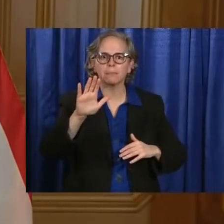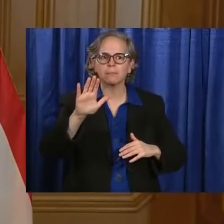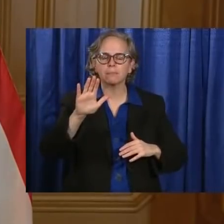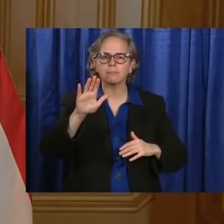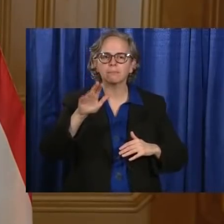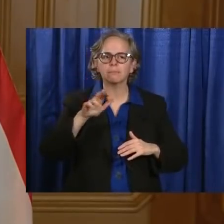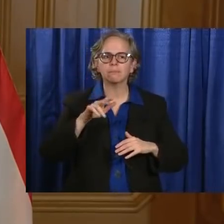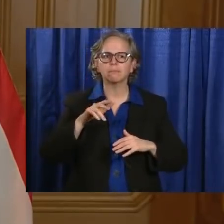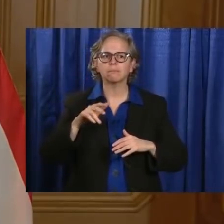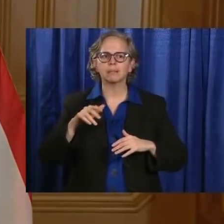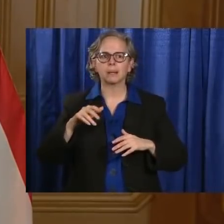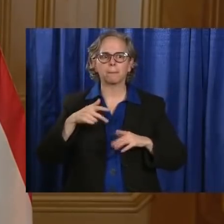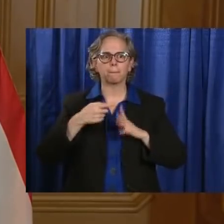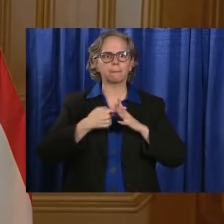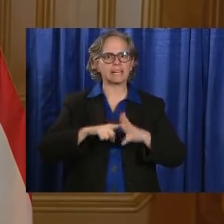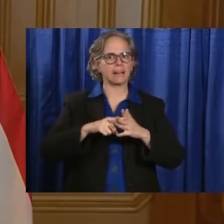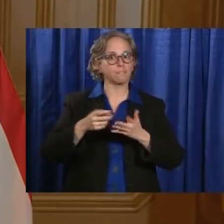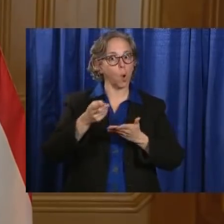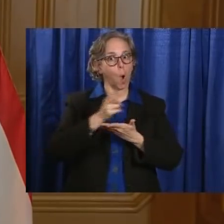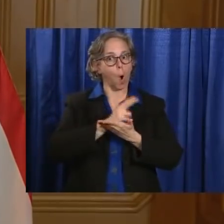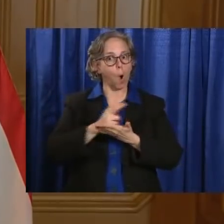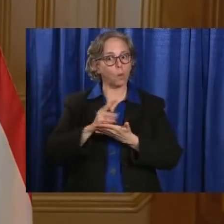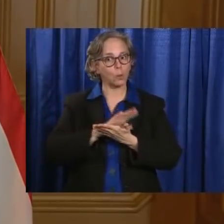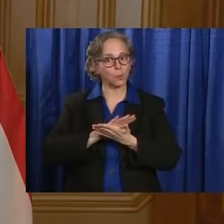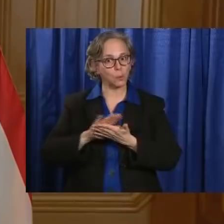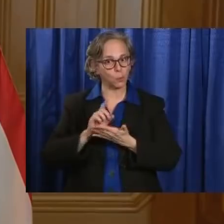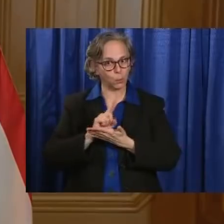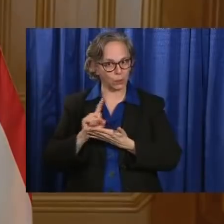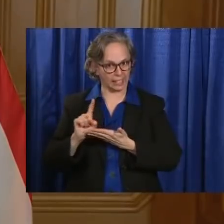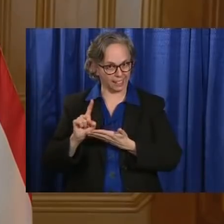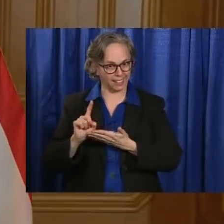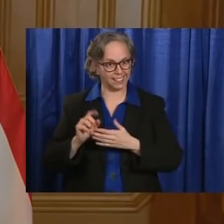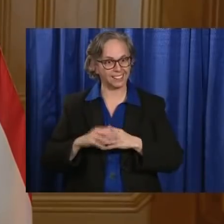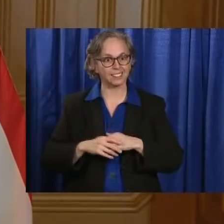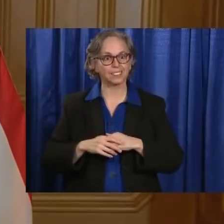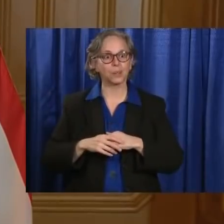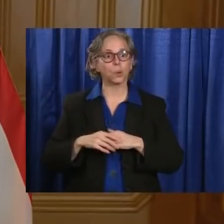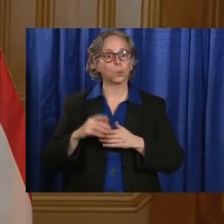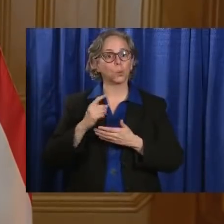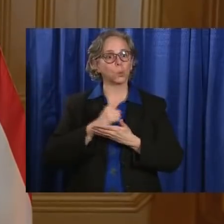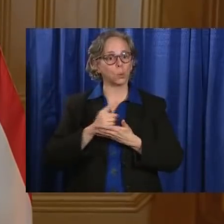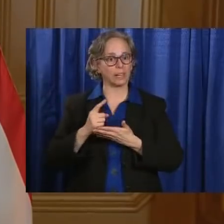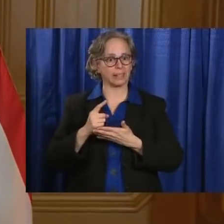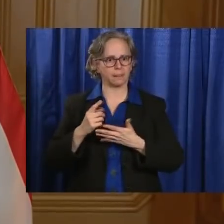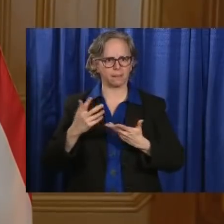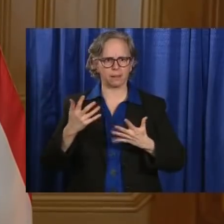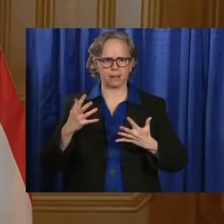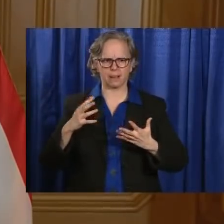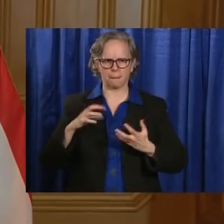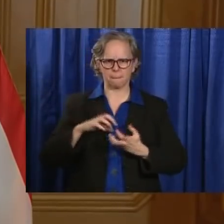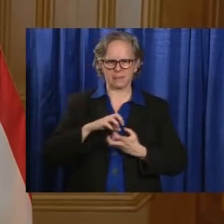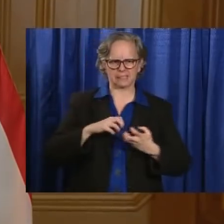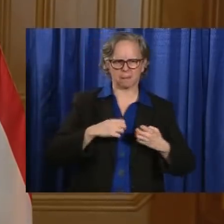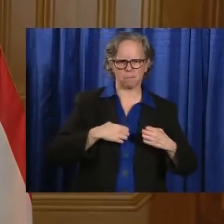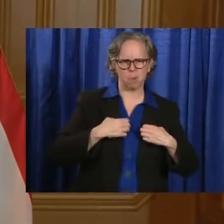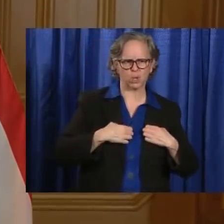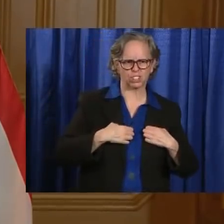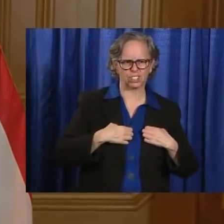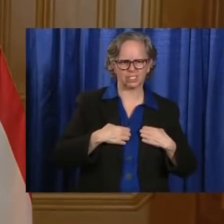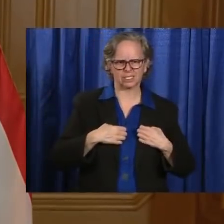begins Holy Week, which is a week of very mixed emotions, the